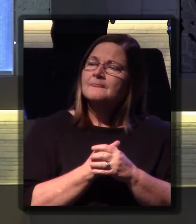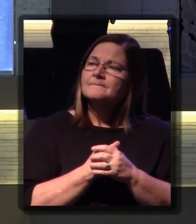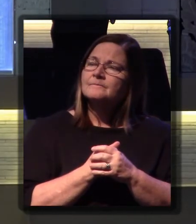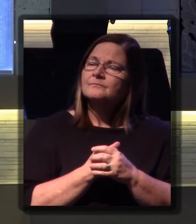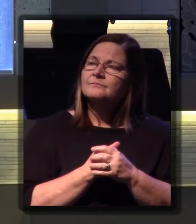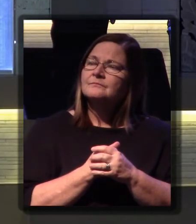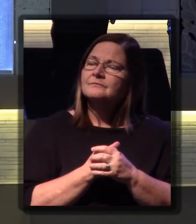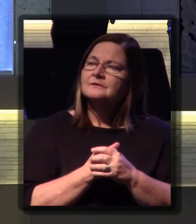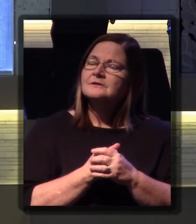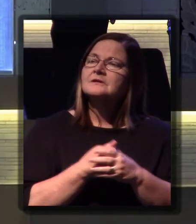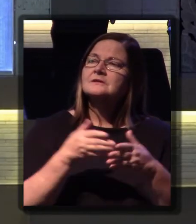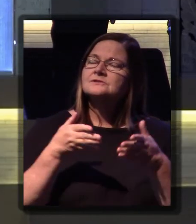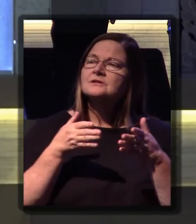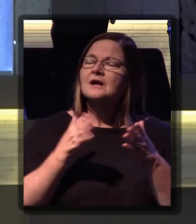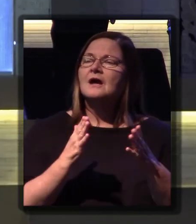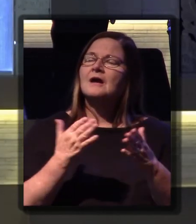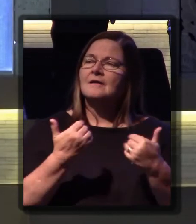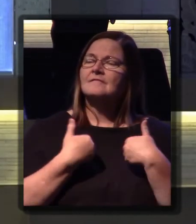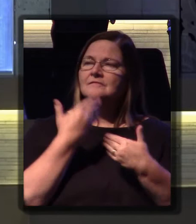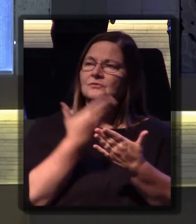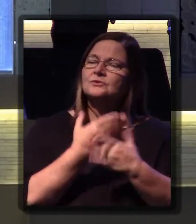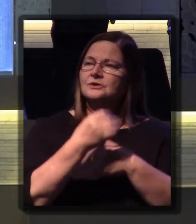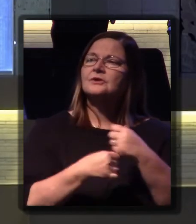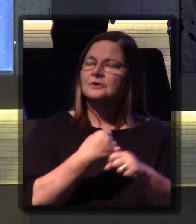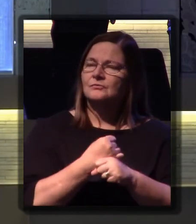can be trusted in any storm we face.